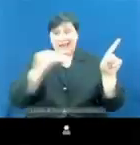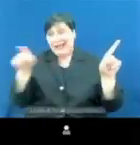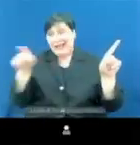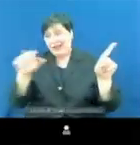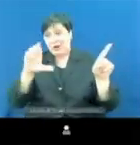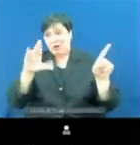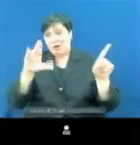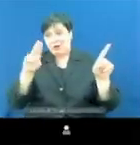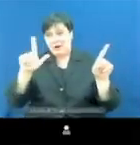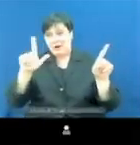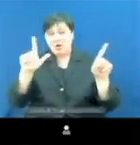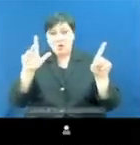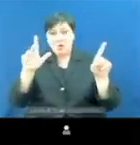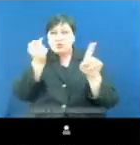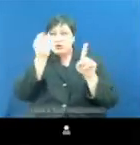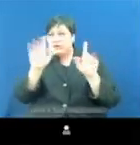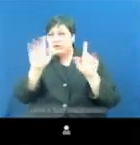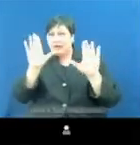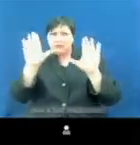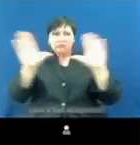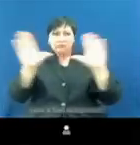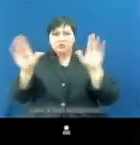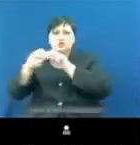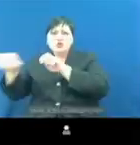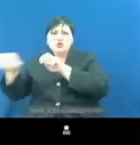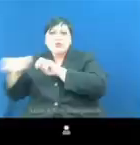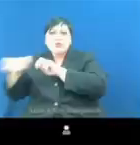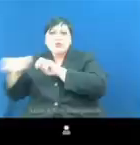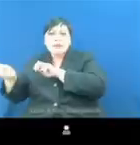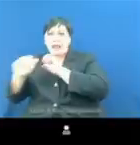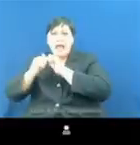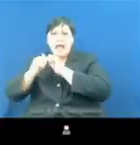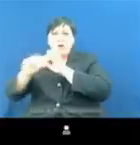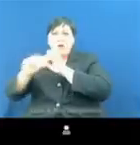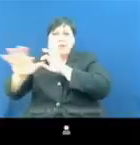the deaf juror's role falls in that process.